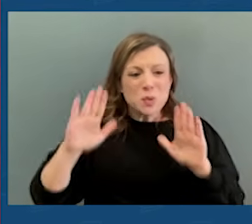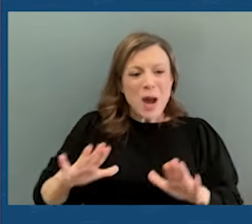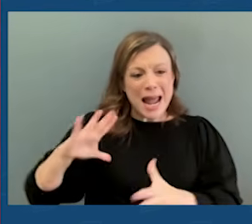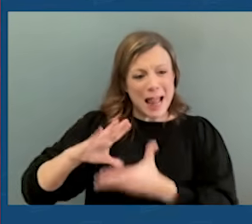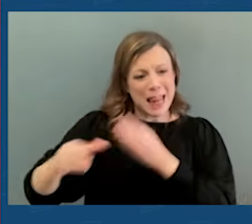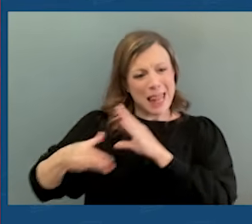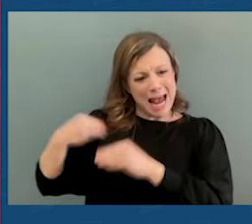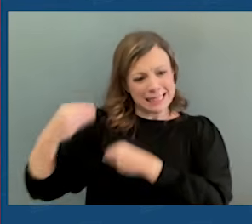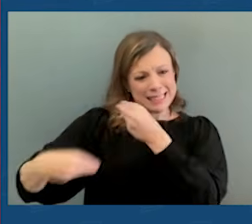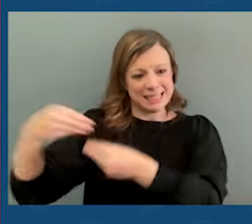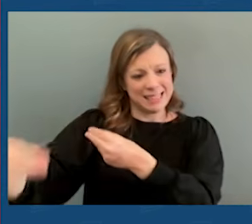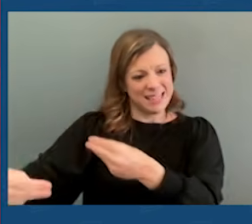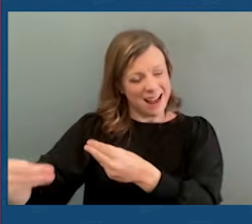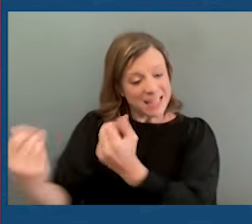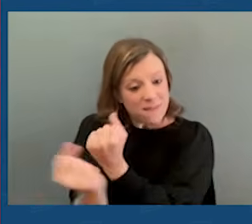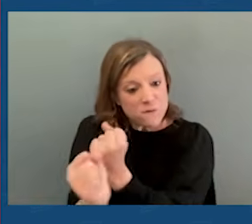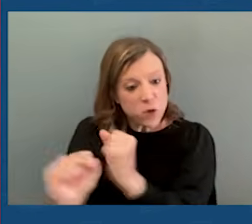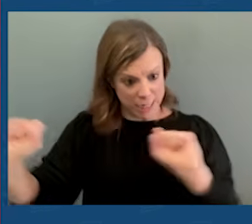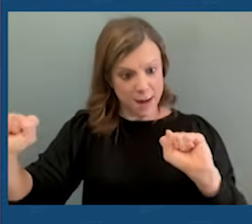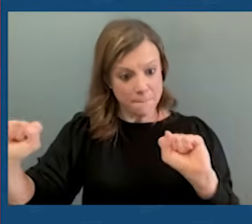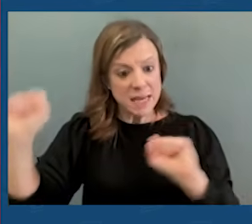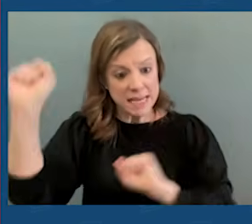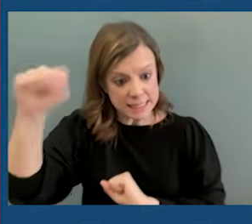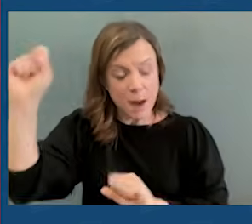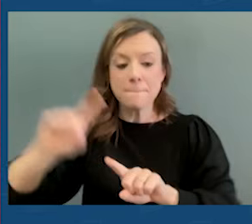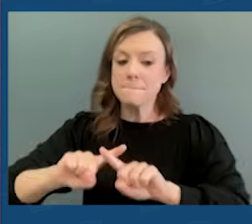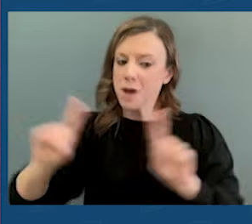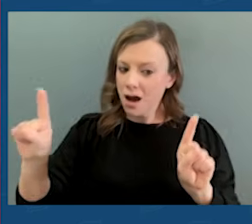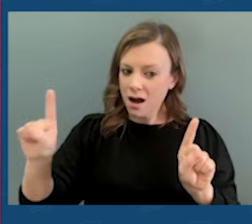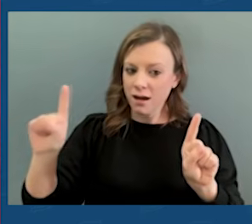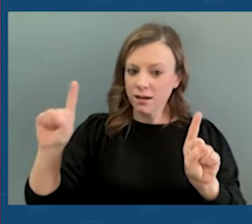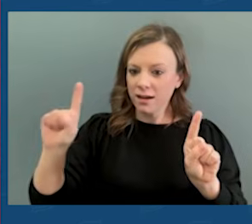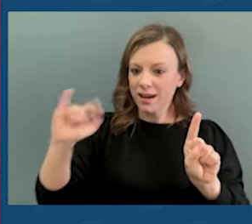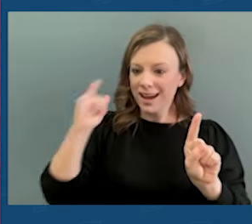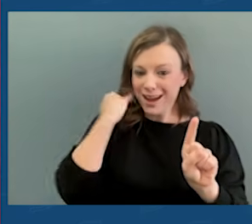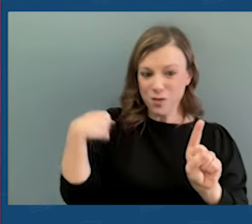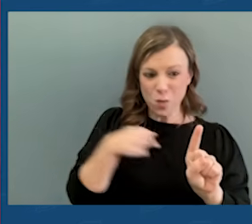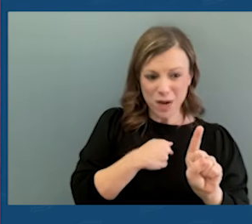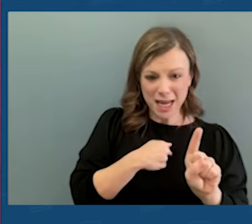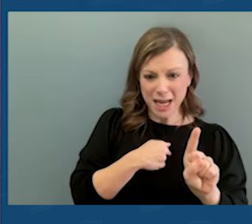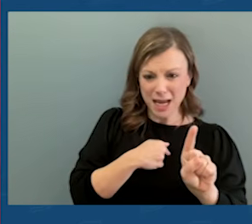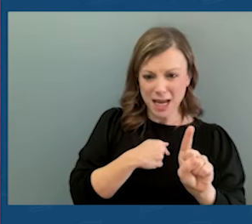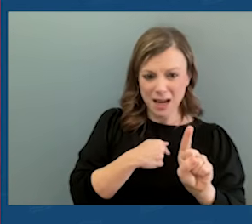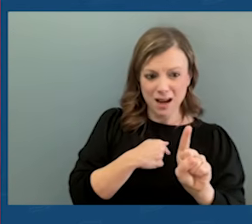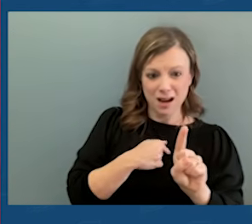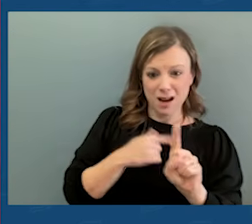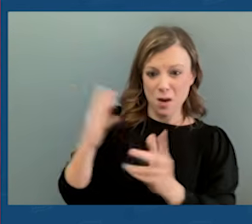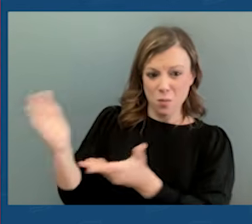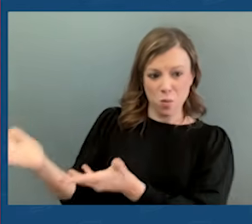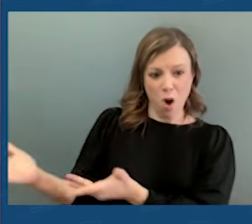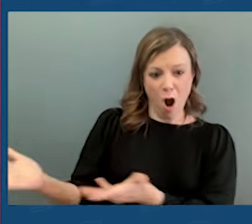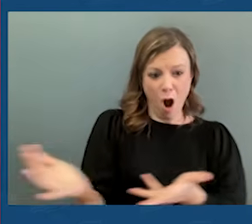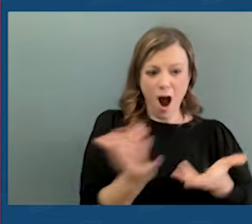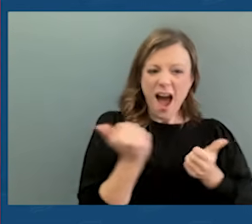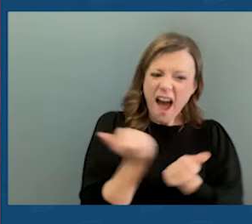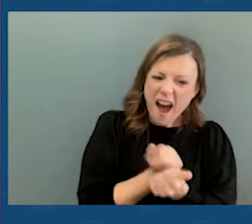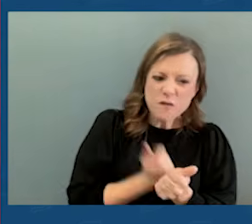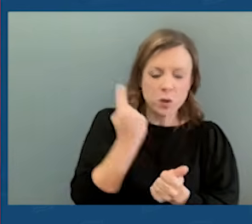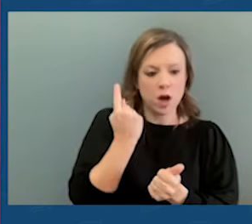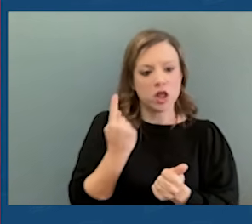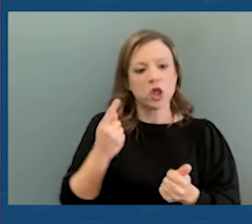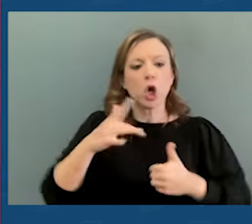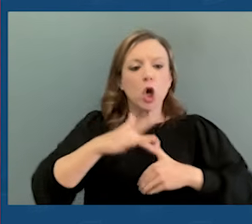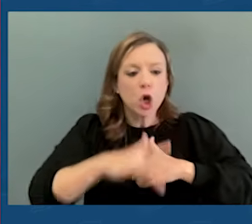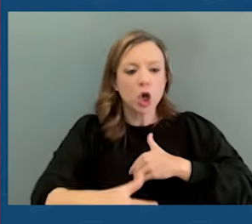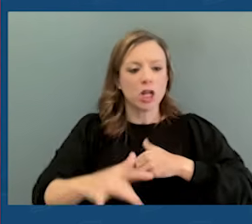freedom, if we brought all those who are on this journey, the early abolitionists and the people who fought and